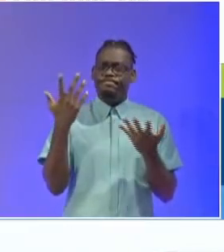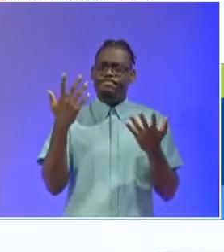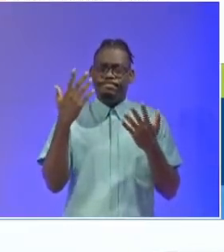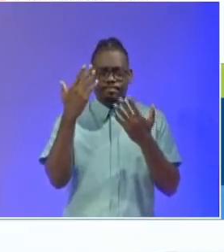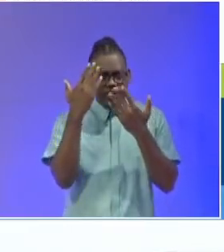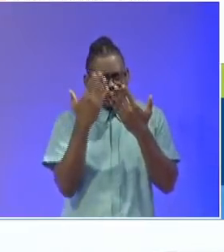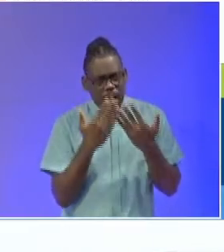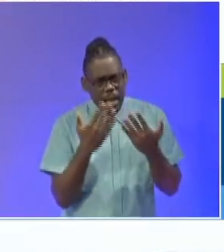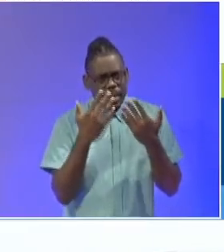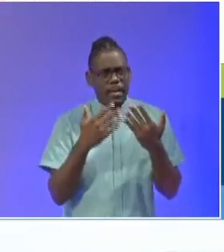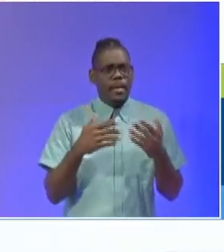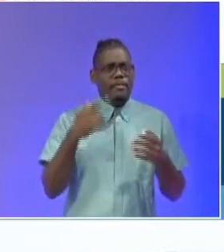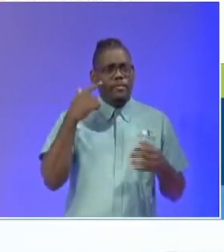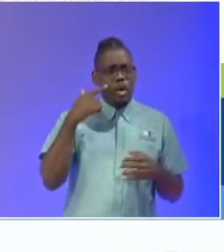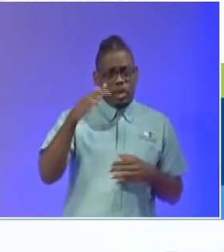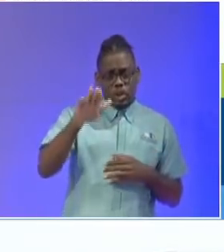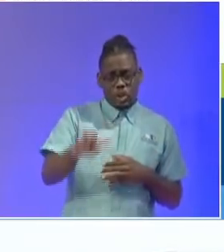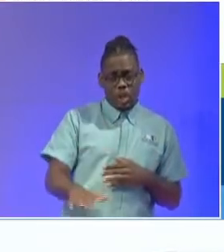Childline, Red Cross.